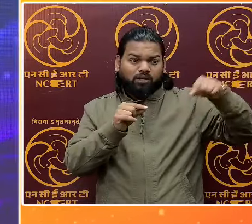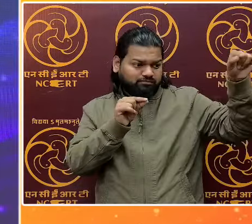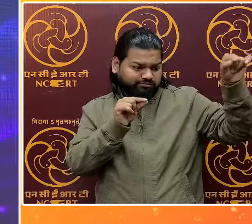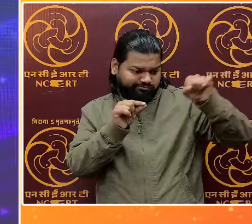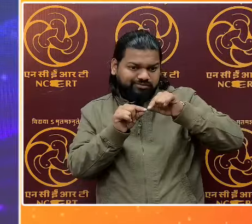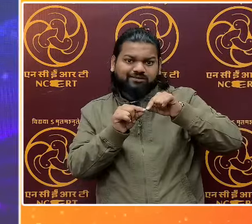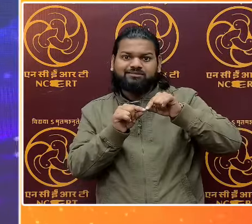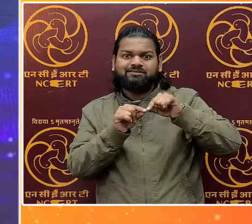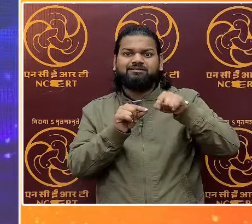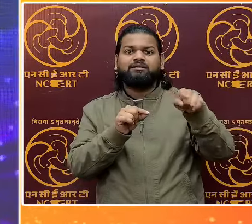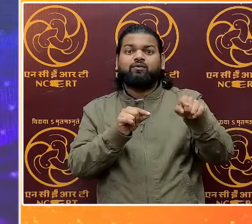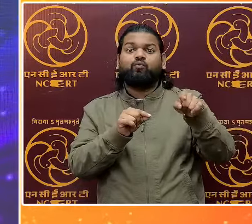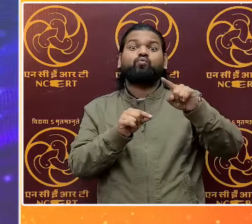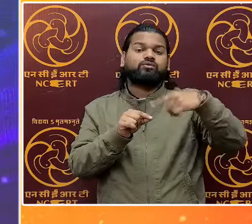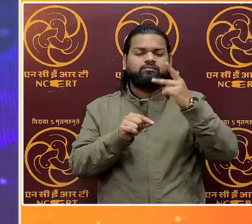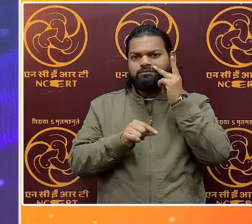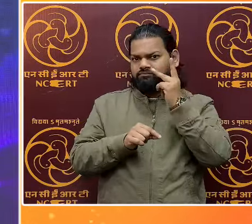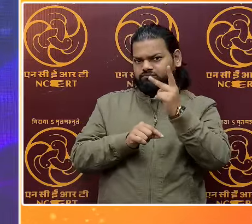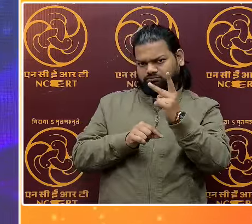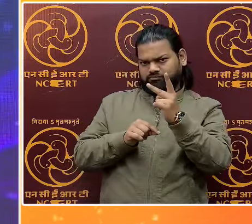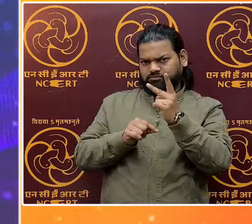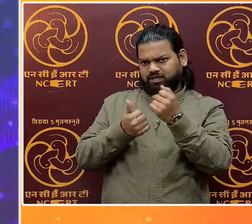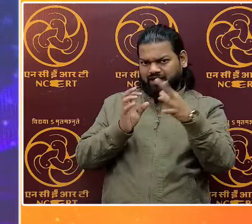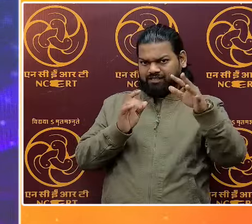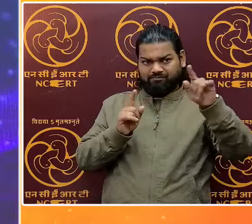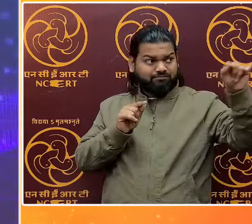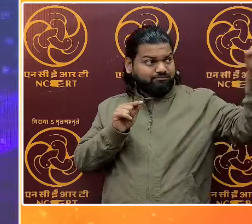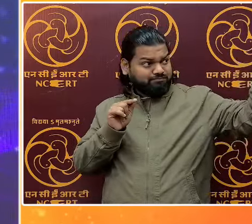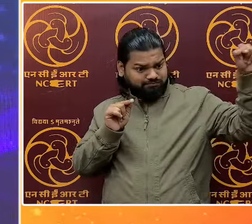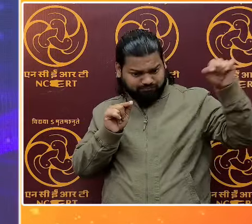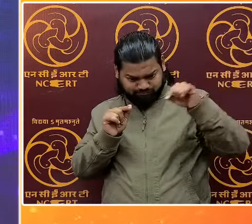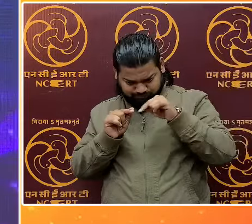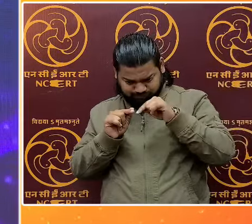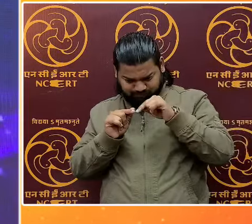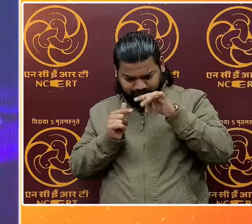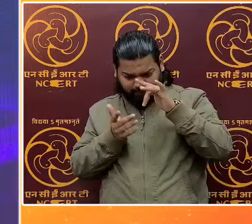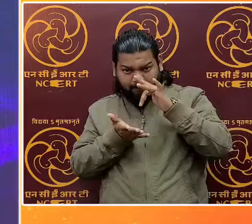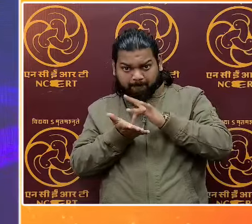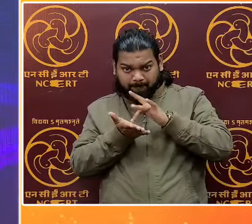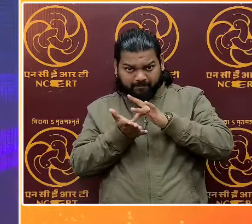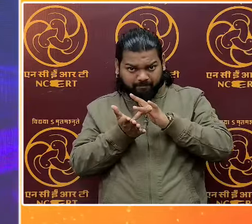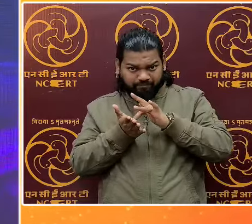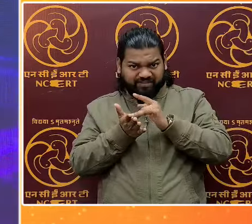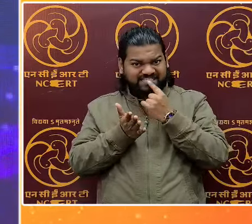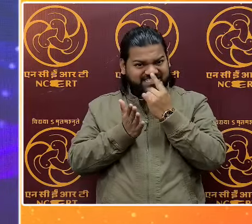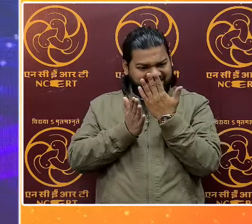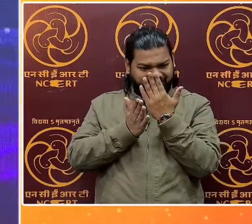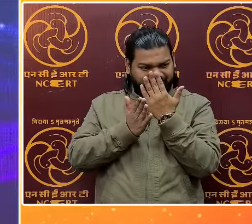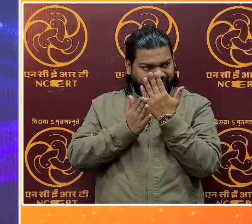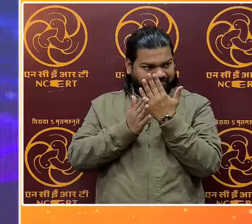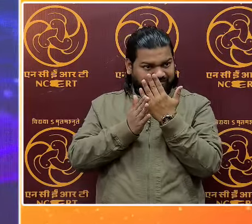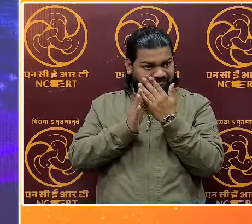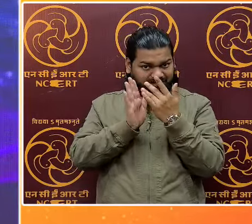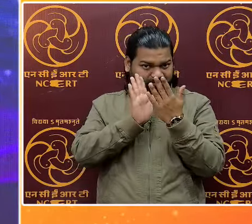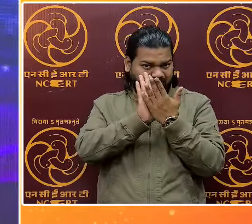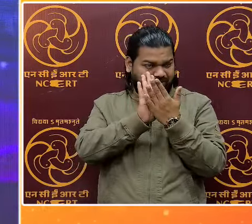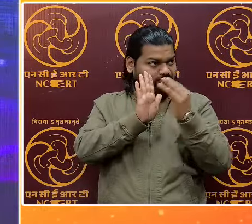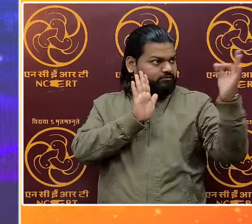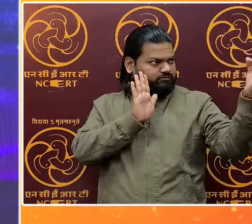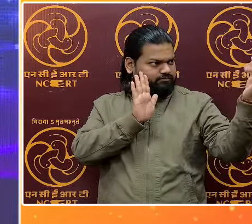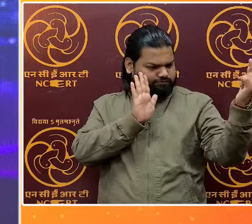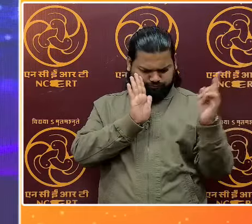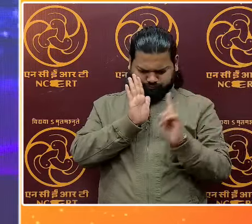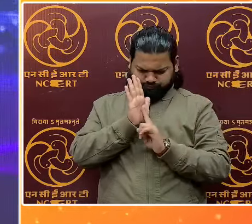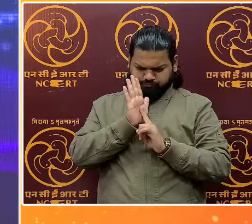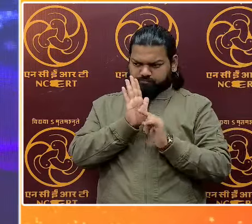light. Further, we have seen that whenever it is hitting a surface, so what happens? So, the observation changes when the